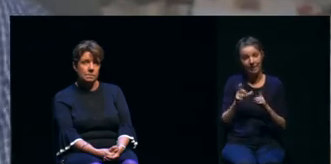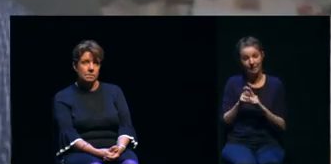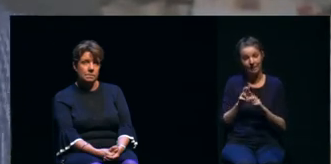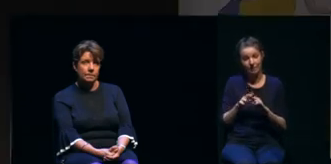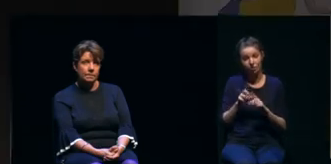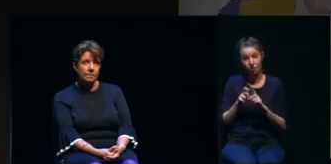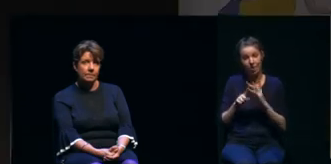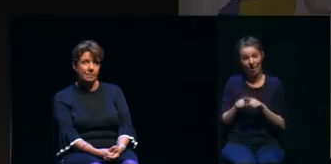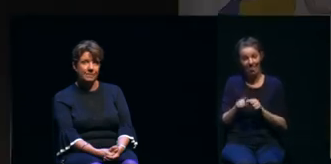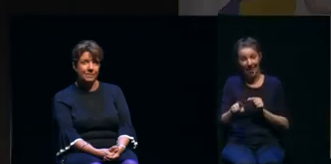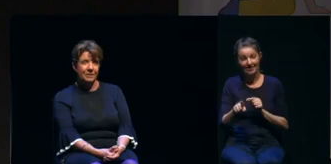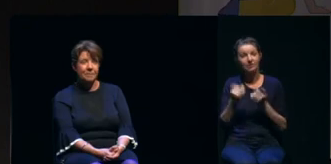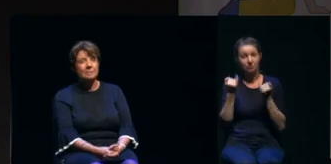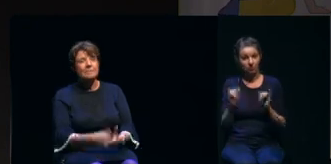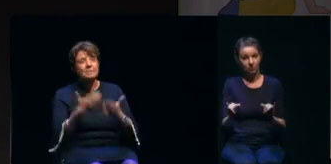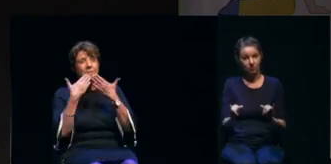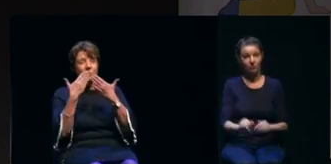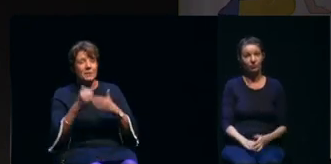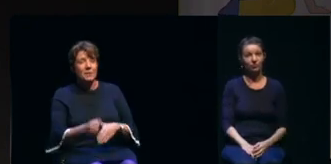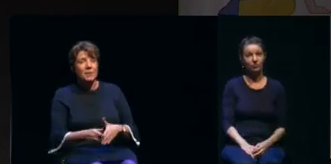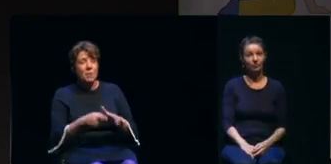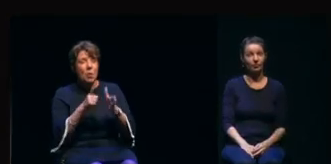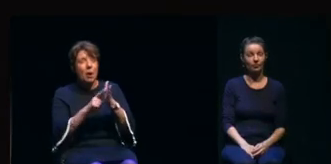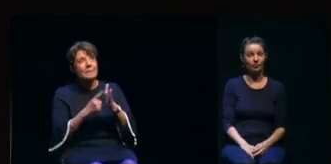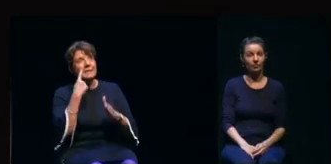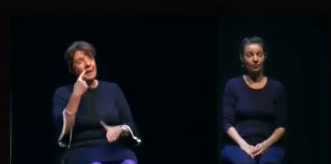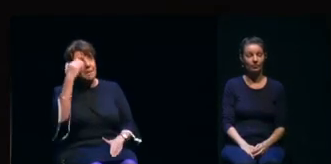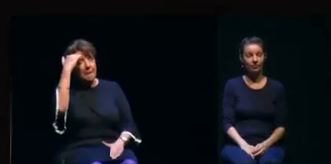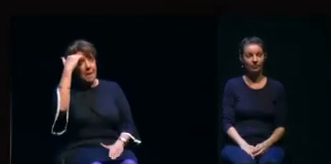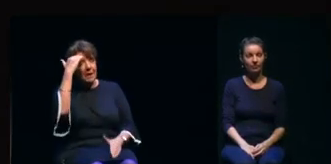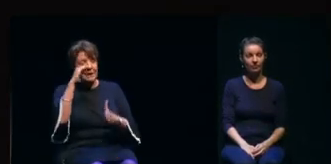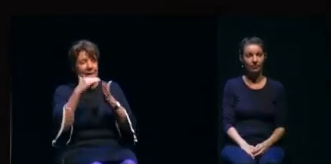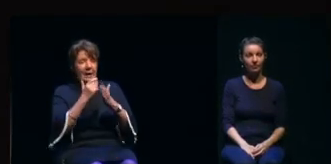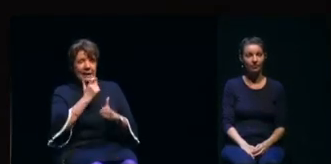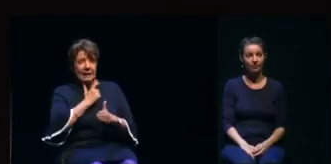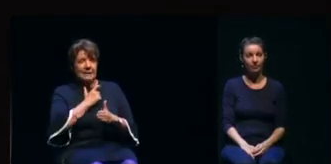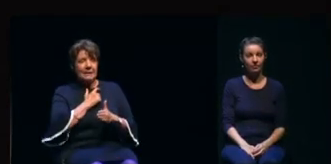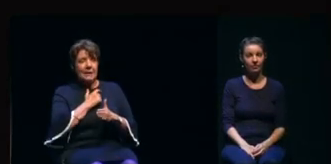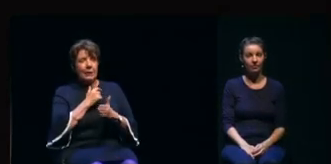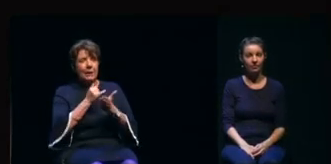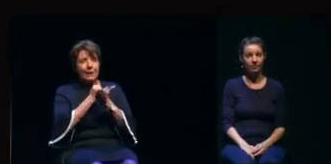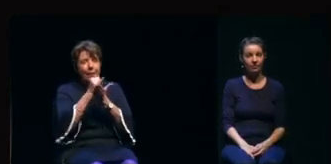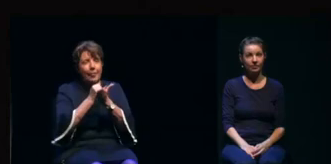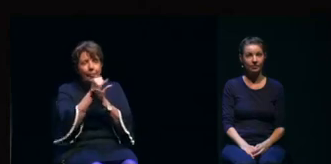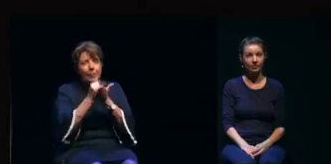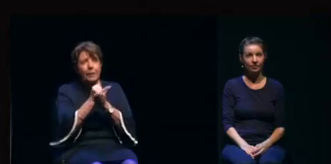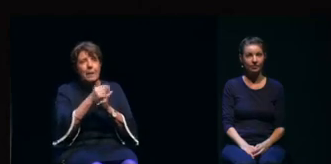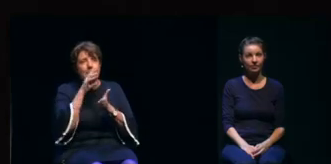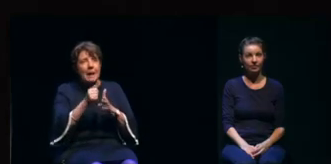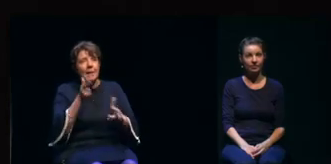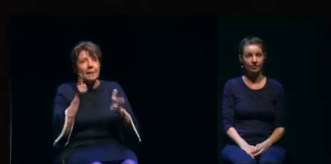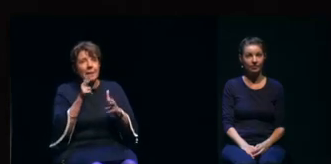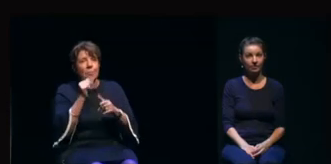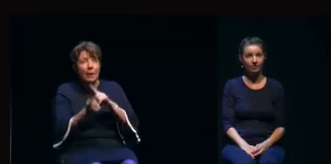wrong. Thank you. All I'm seeing, though, in my mind is scary, yucky male robots with raging